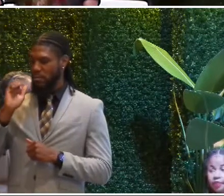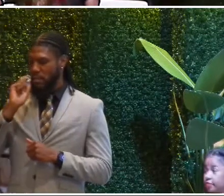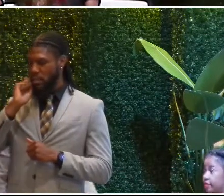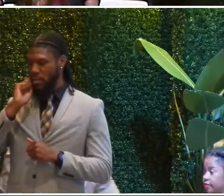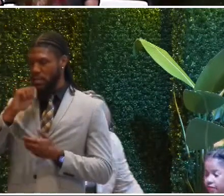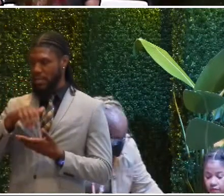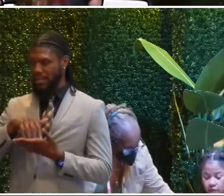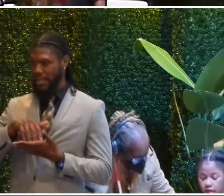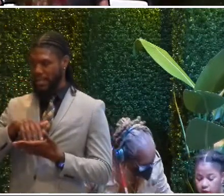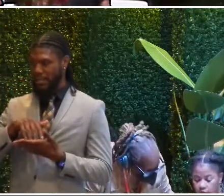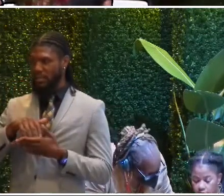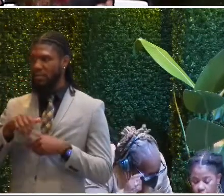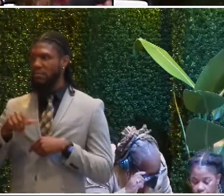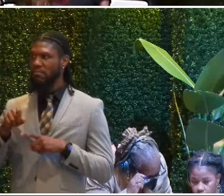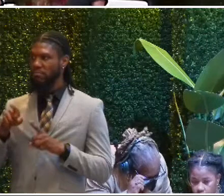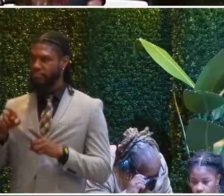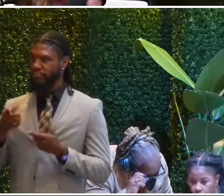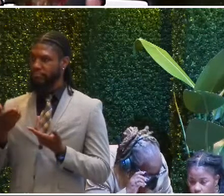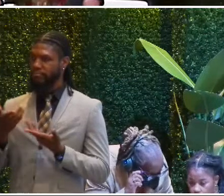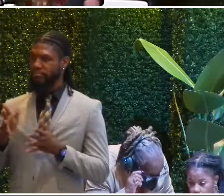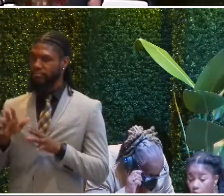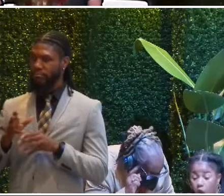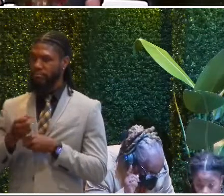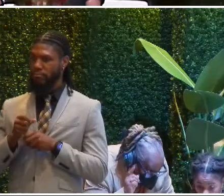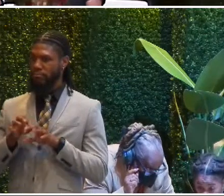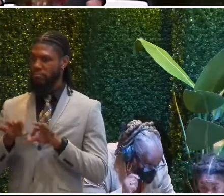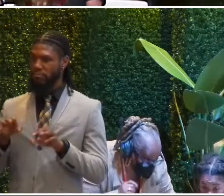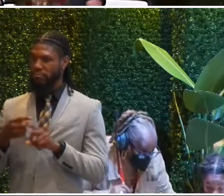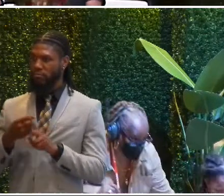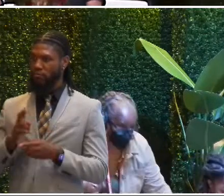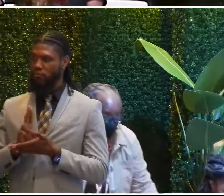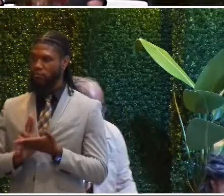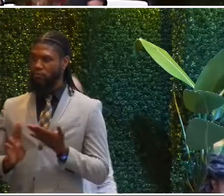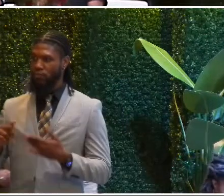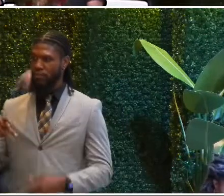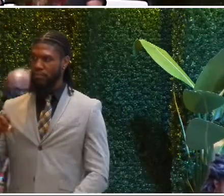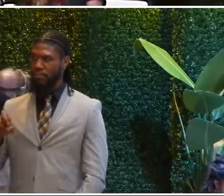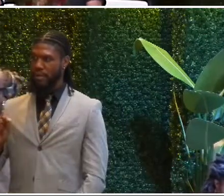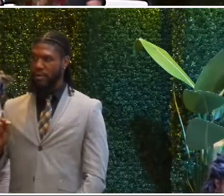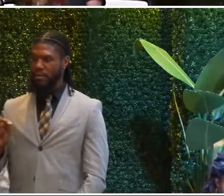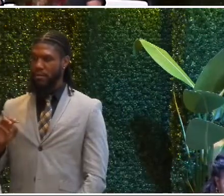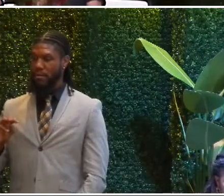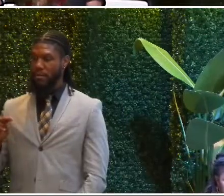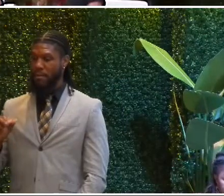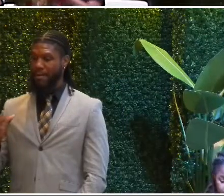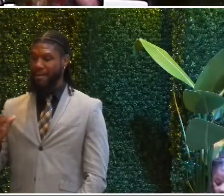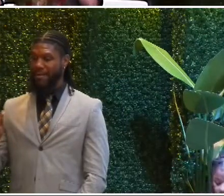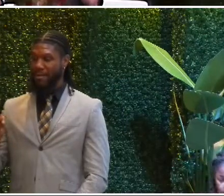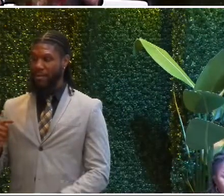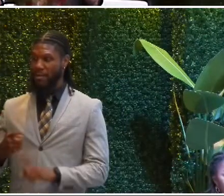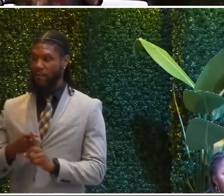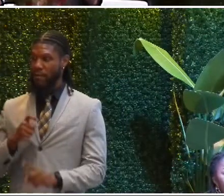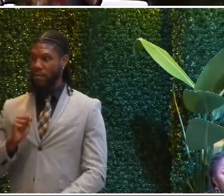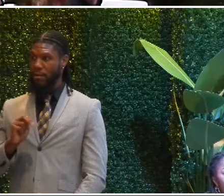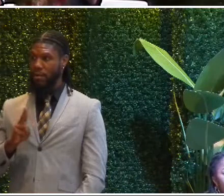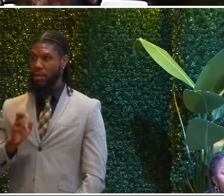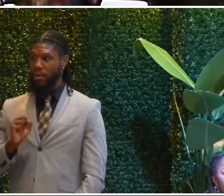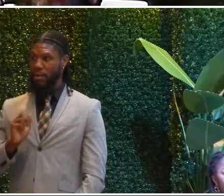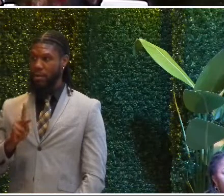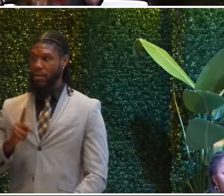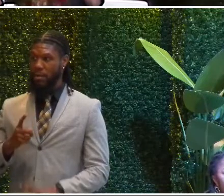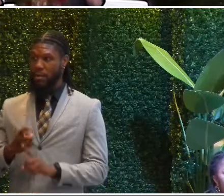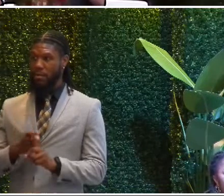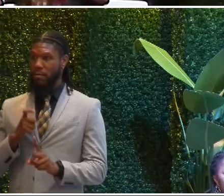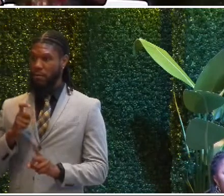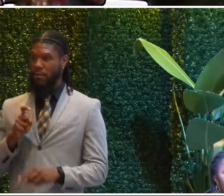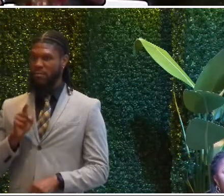and Education from the University of Pennsylvania, a MAT from Tufts University, and a BFA